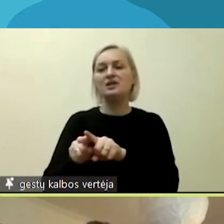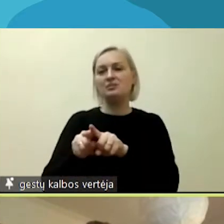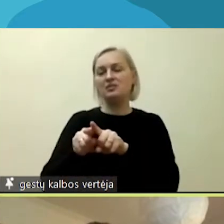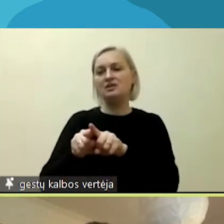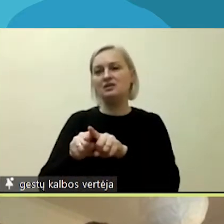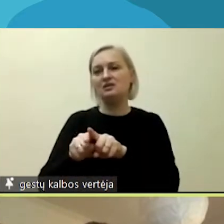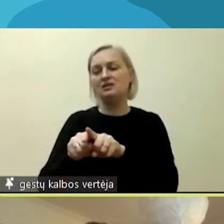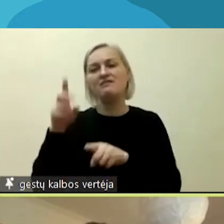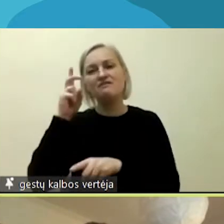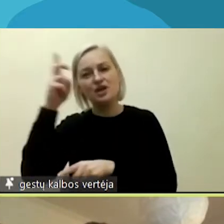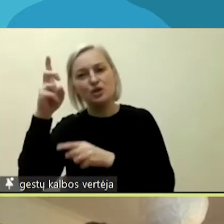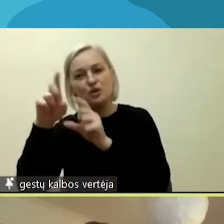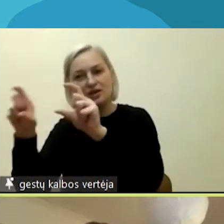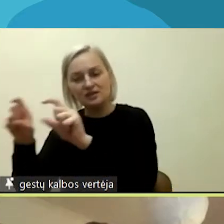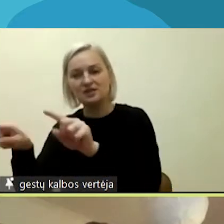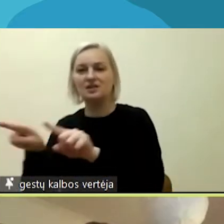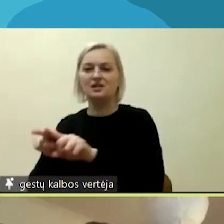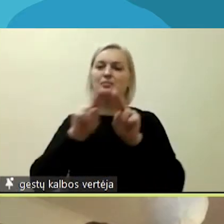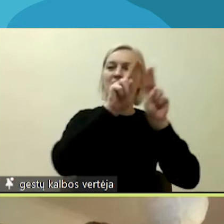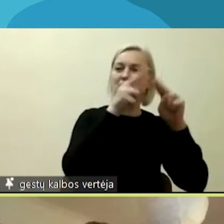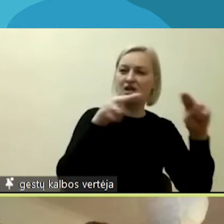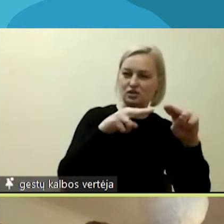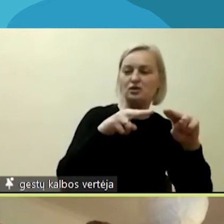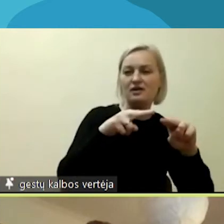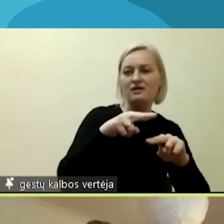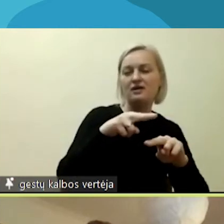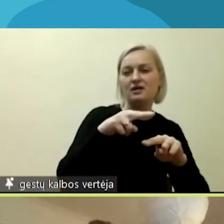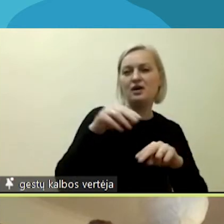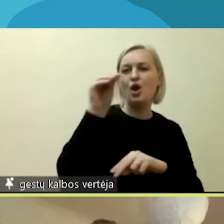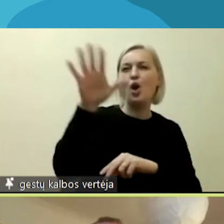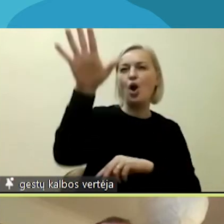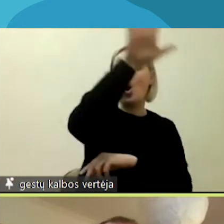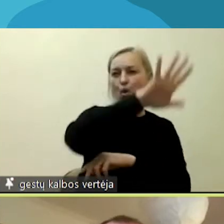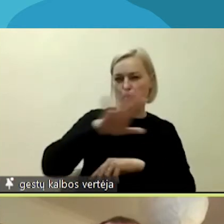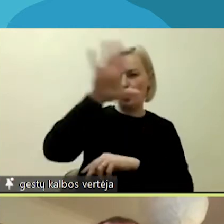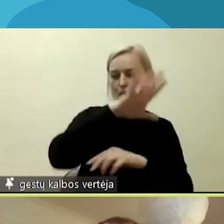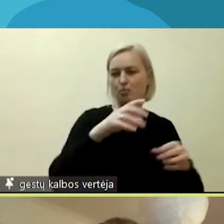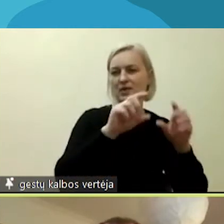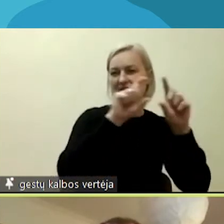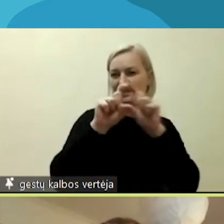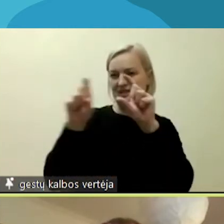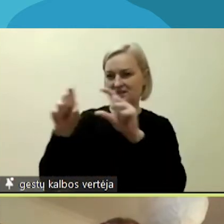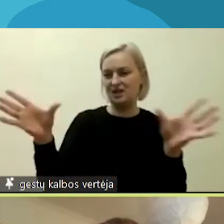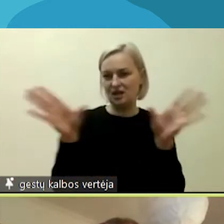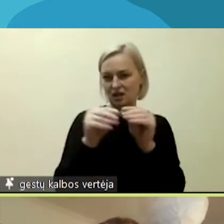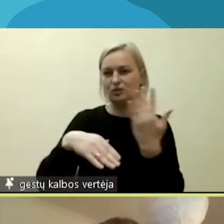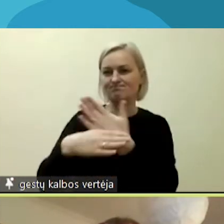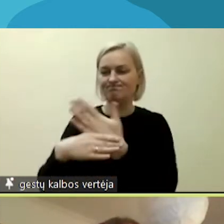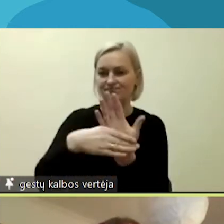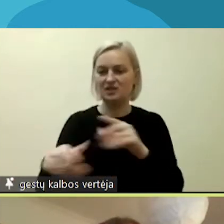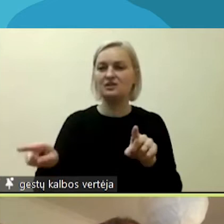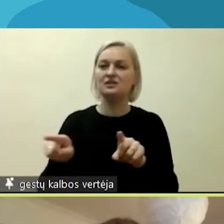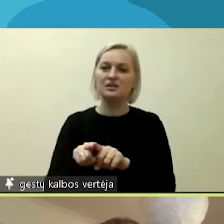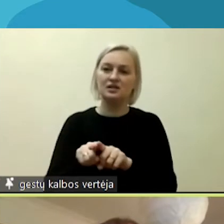on this question of converging reporting standards. In other words, so that we can compare apples with apples and oranges